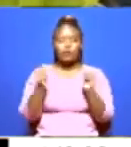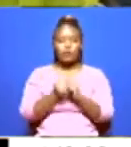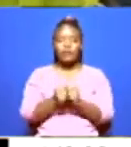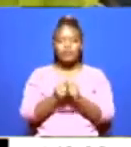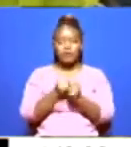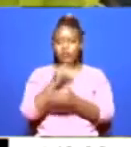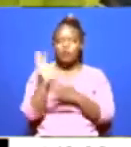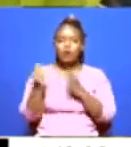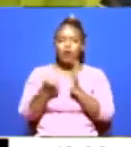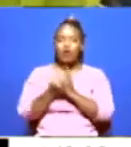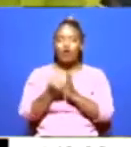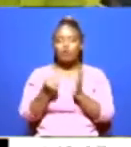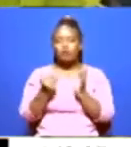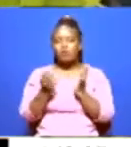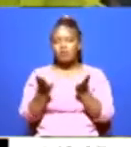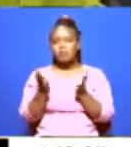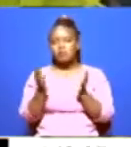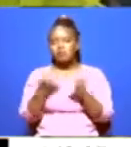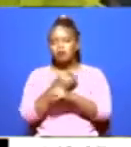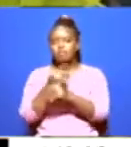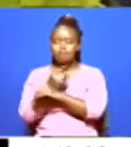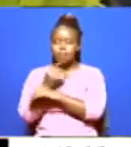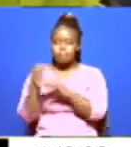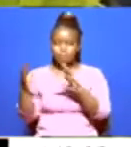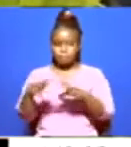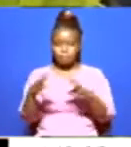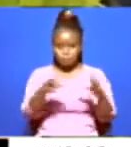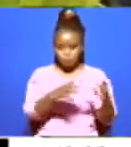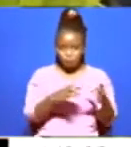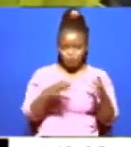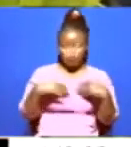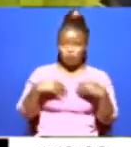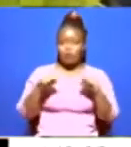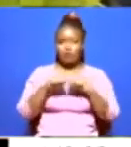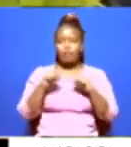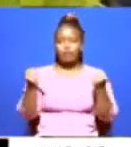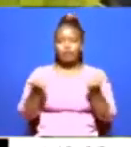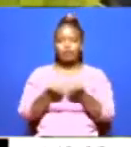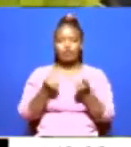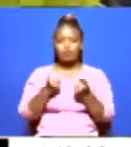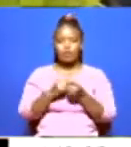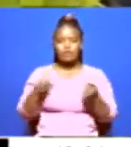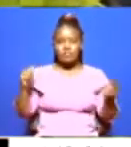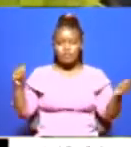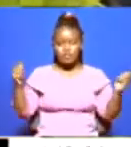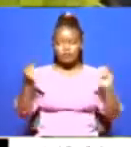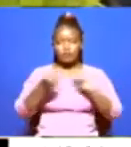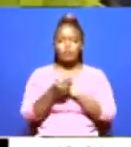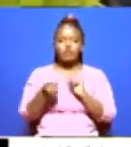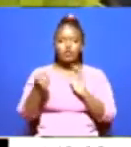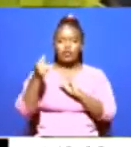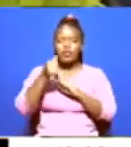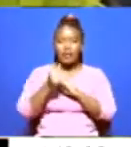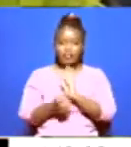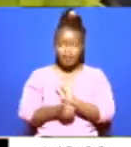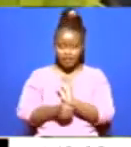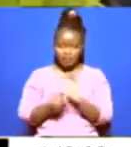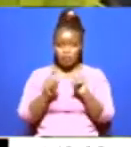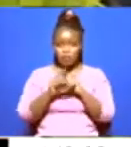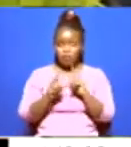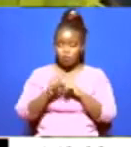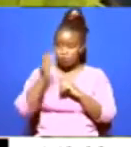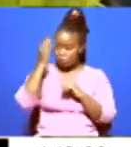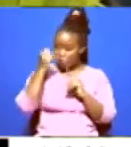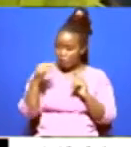actors, to pursue this social transformation agenda. And that is why we encourage a